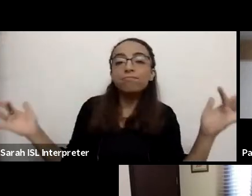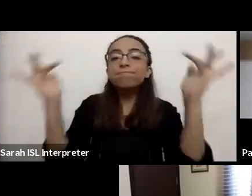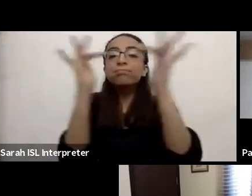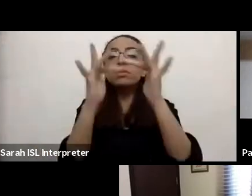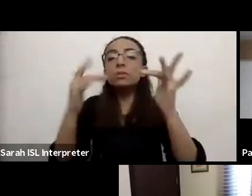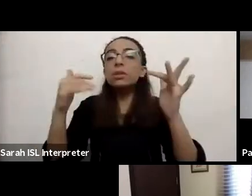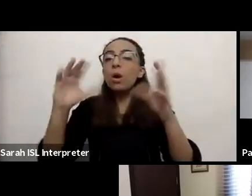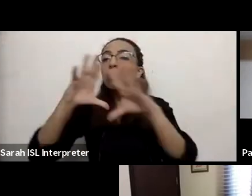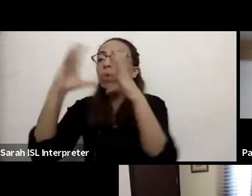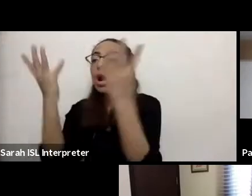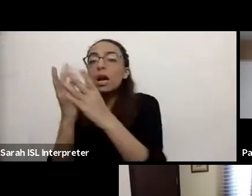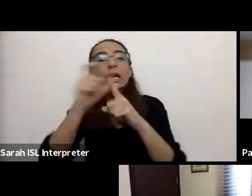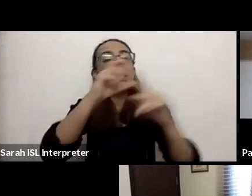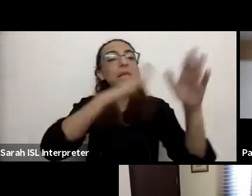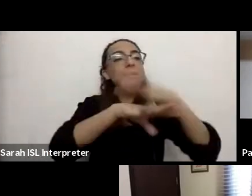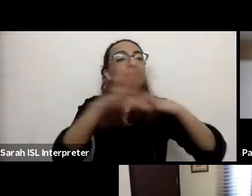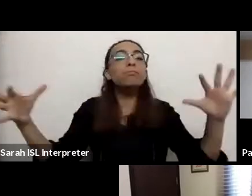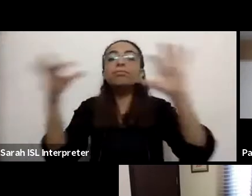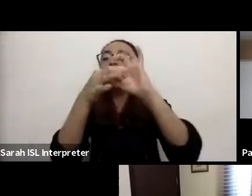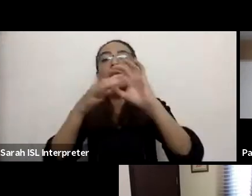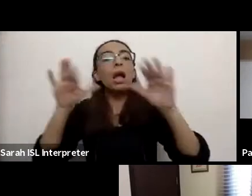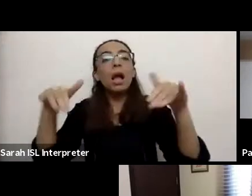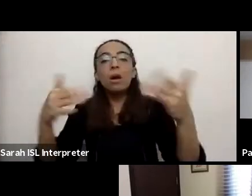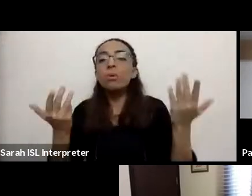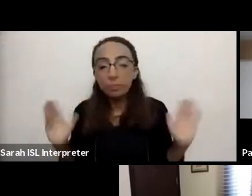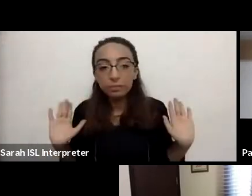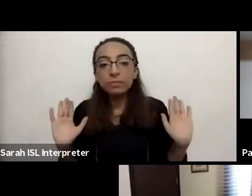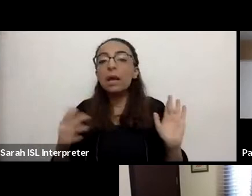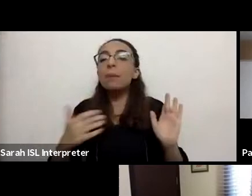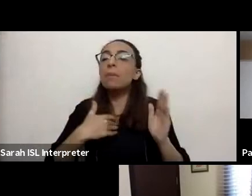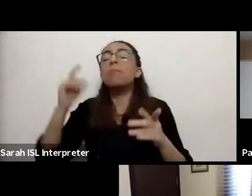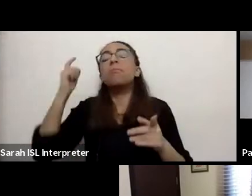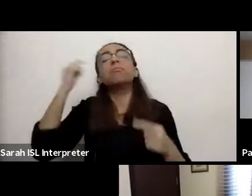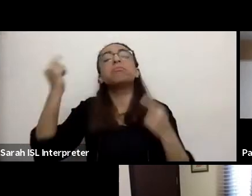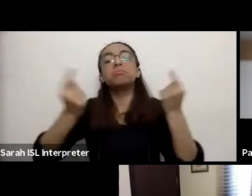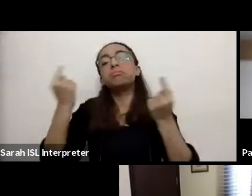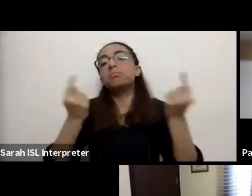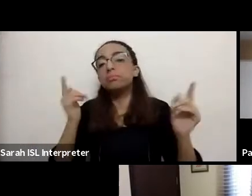about how we need to go ahead from here.